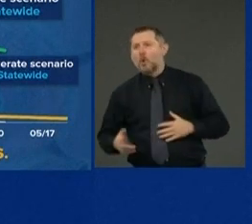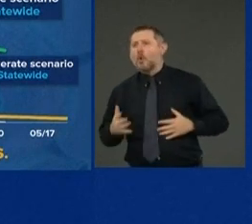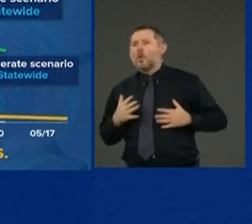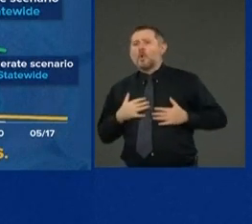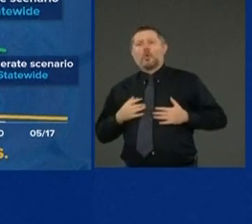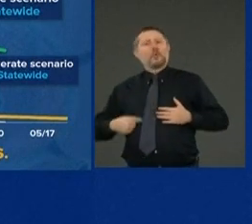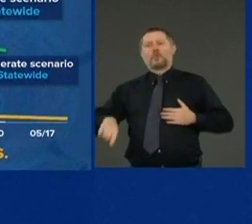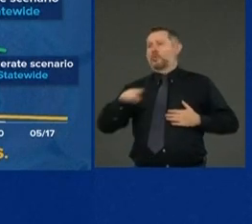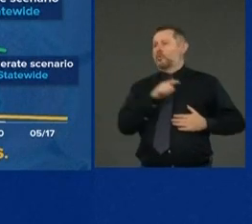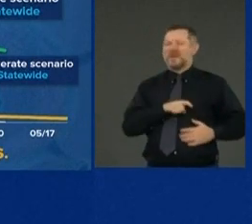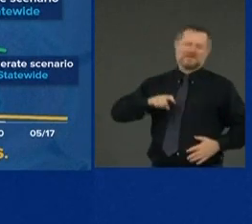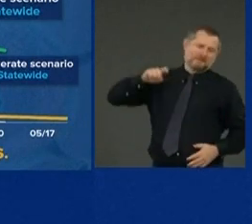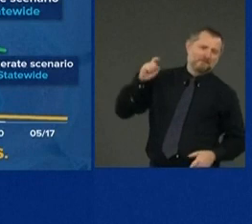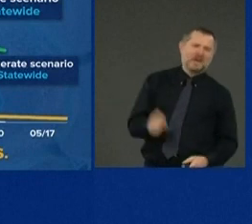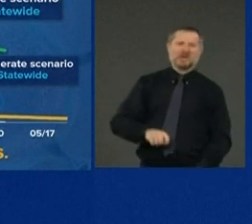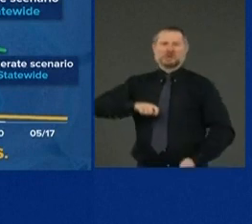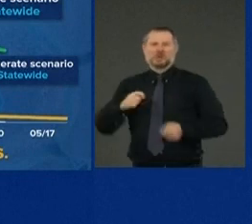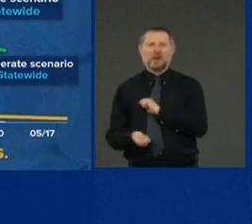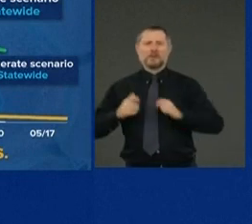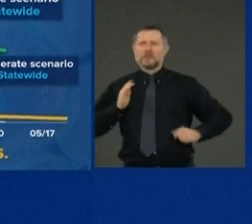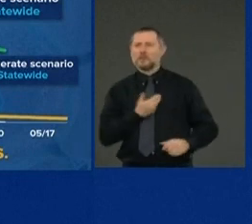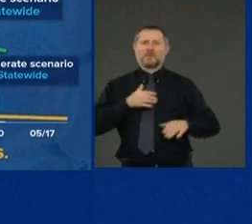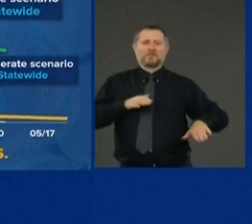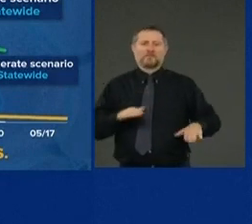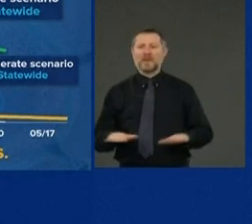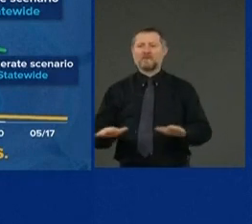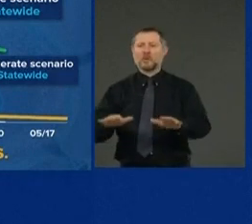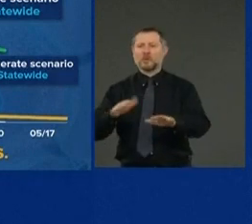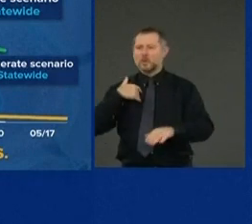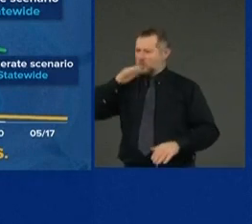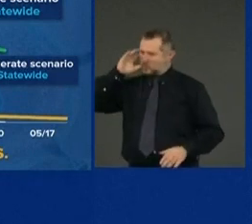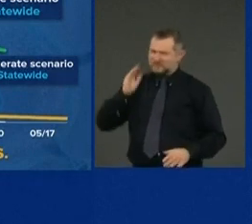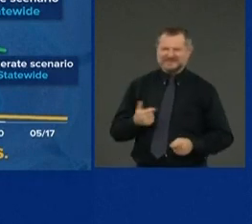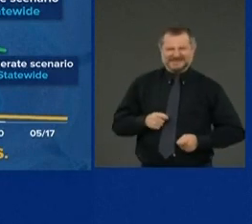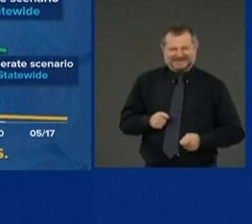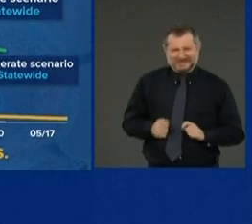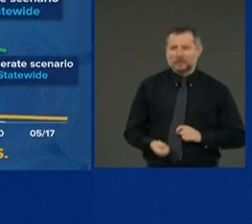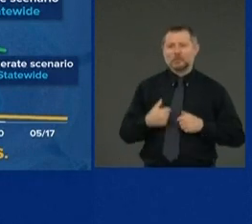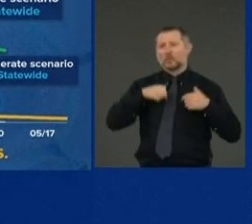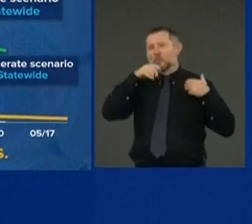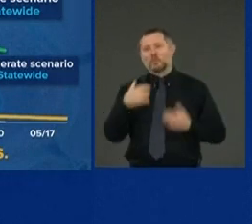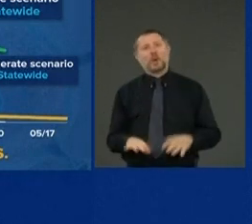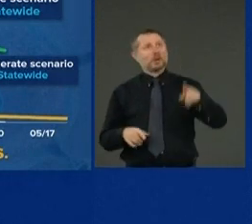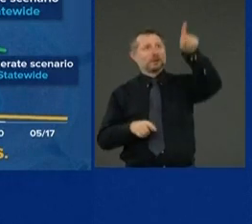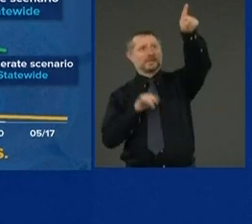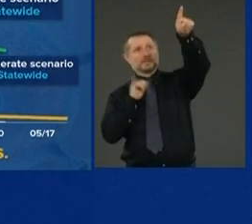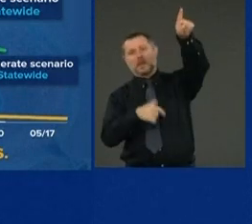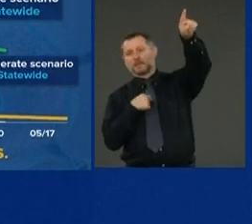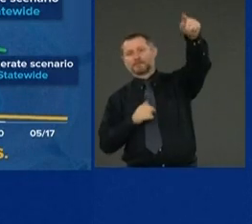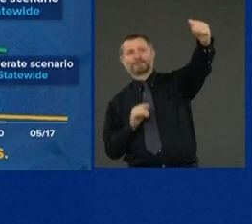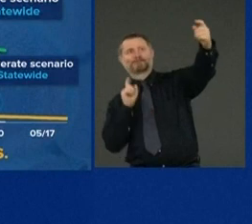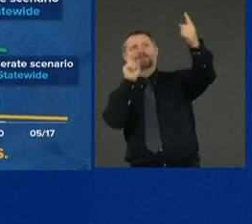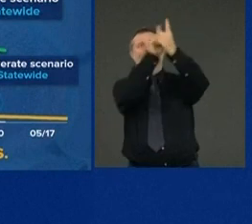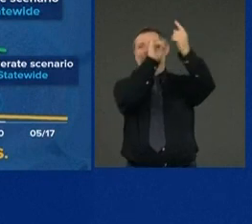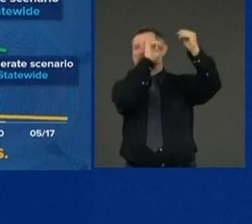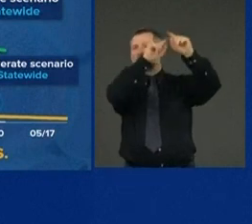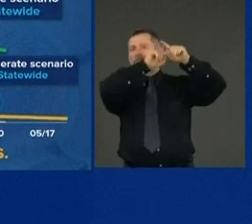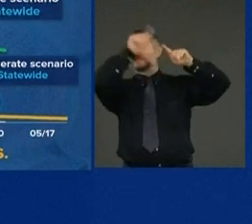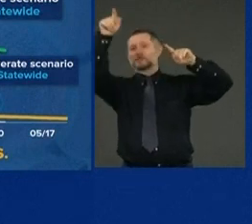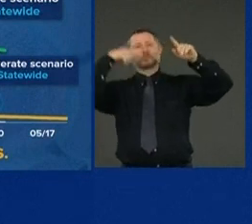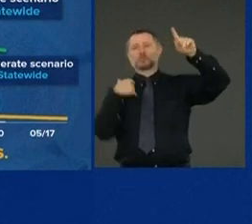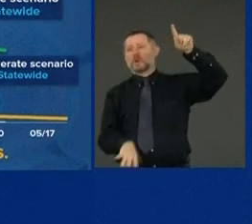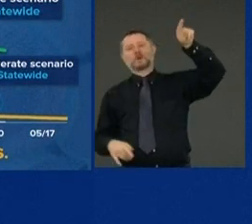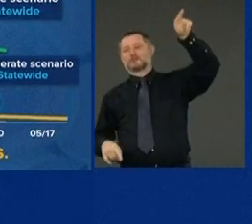change what we're doing. We're going to change. We don't want that to happen. We don't want those people to